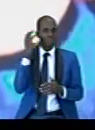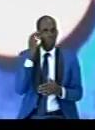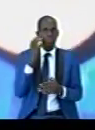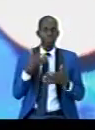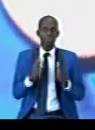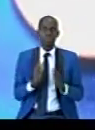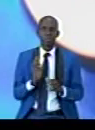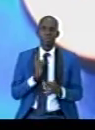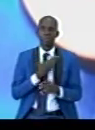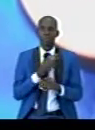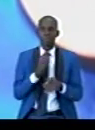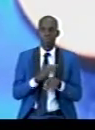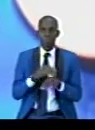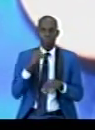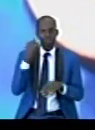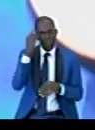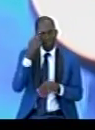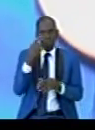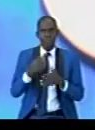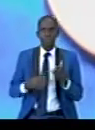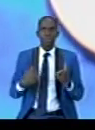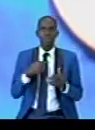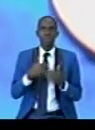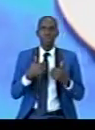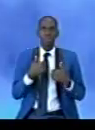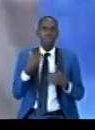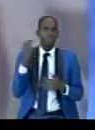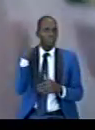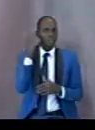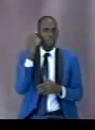meditate on what we have heard